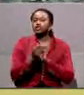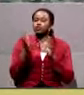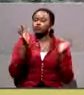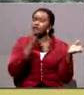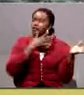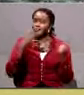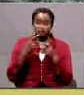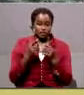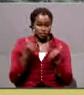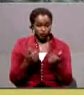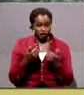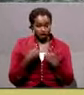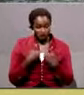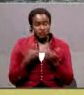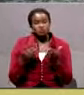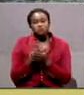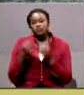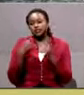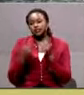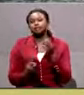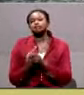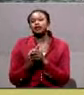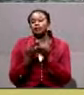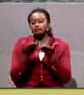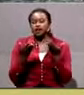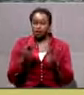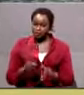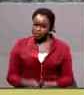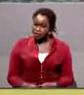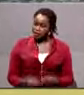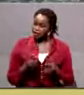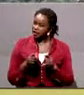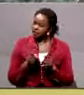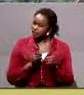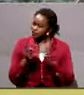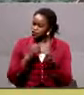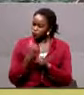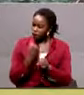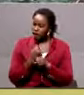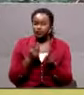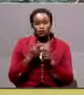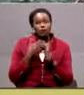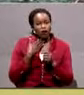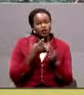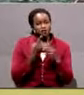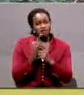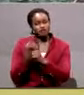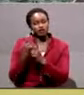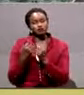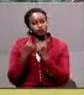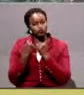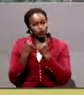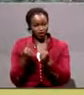have new diseases. So for the field that we're working on is a variety that we developed that is resistant